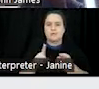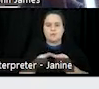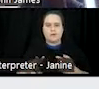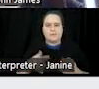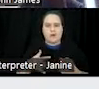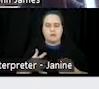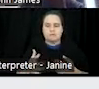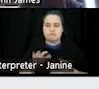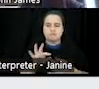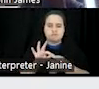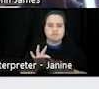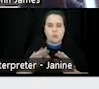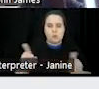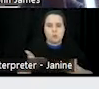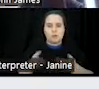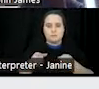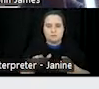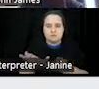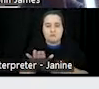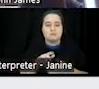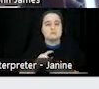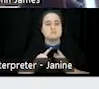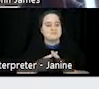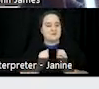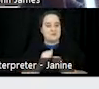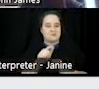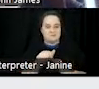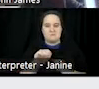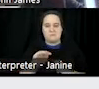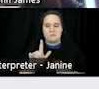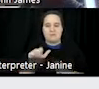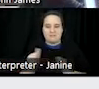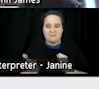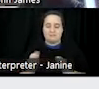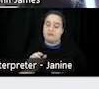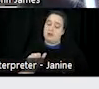college. And Amelie, I'm going to have you start again.